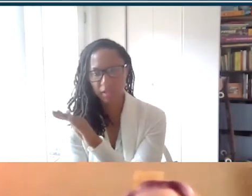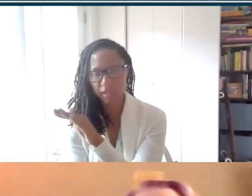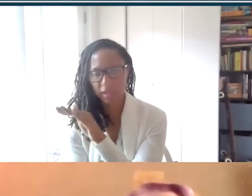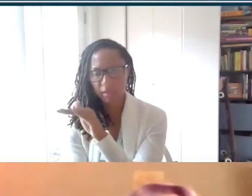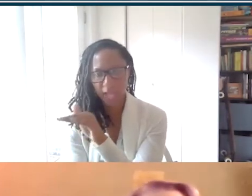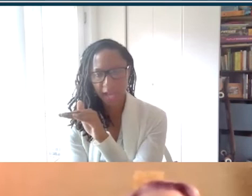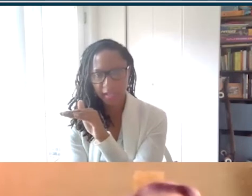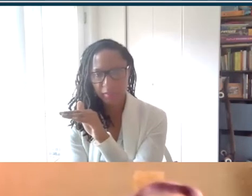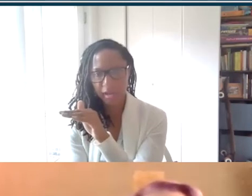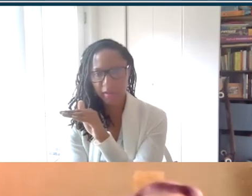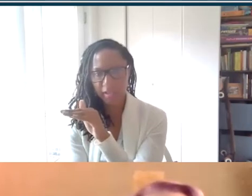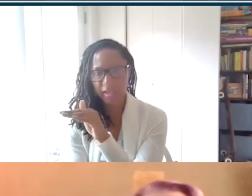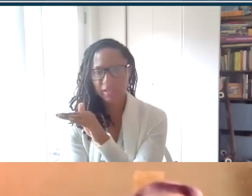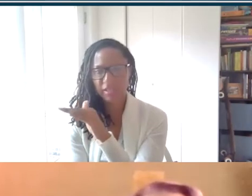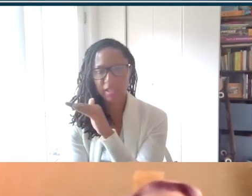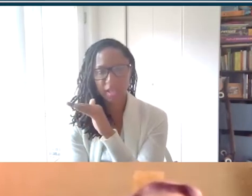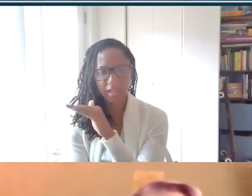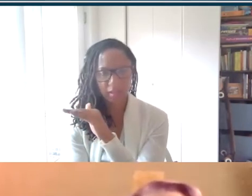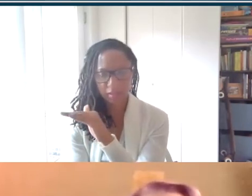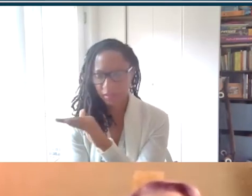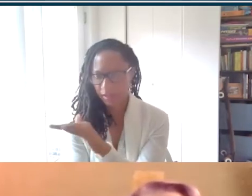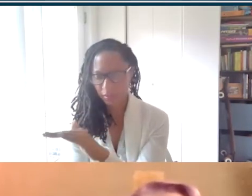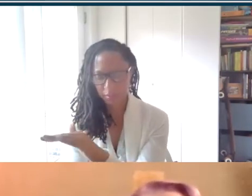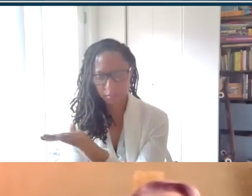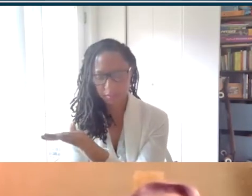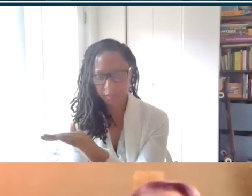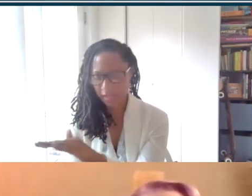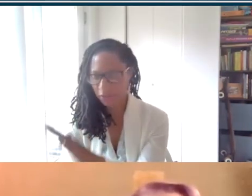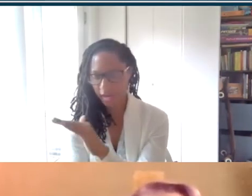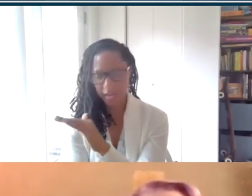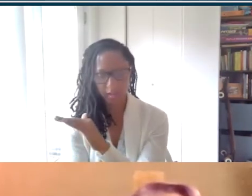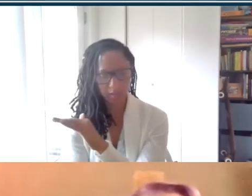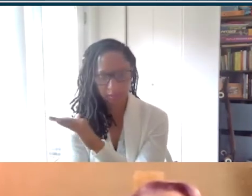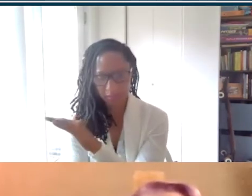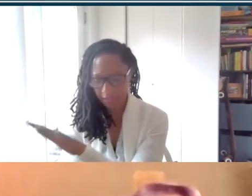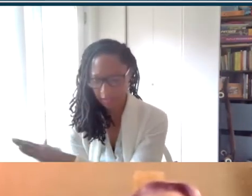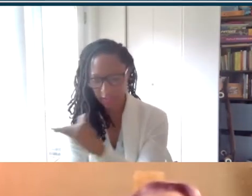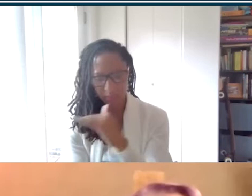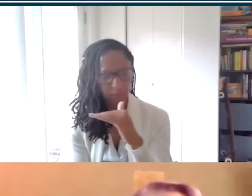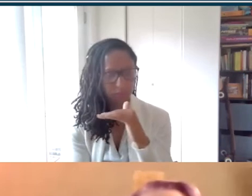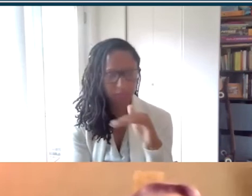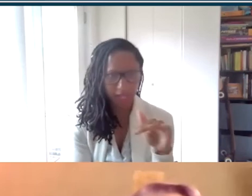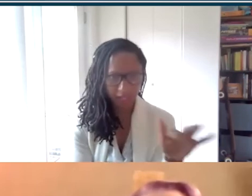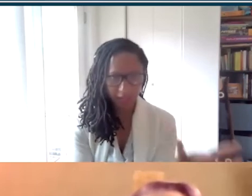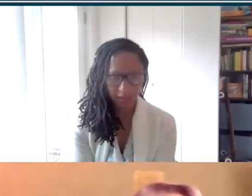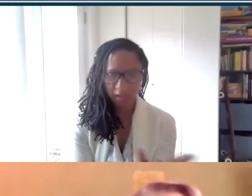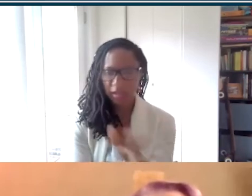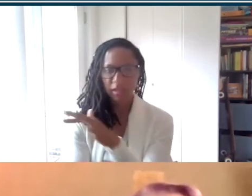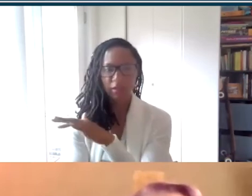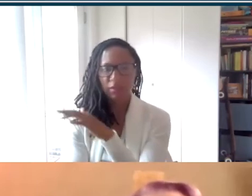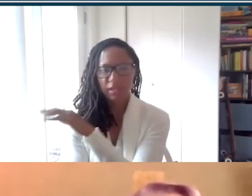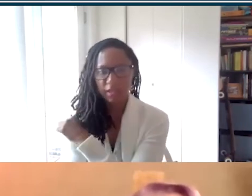enough being Black in America, and then Black and trans, Black and disabled, Black